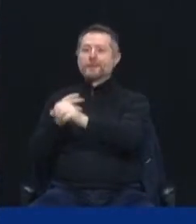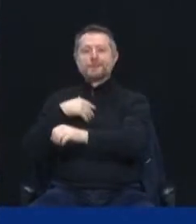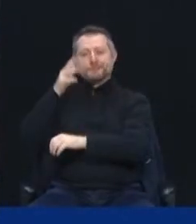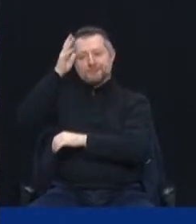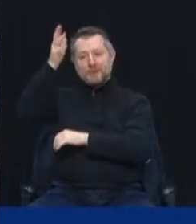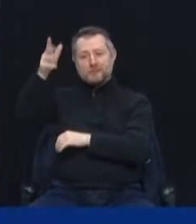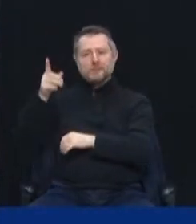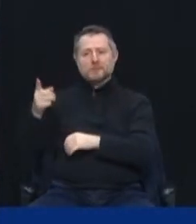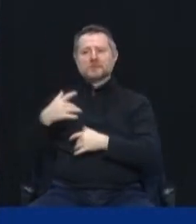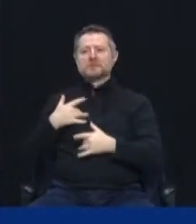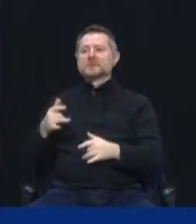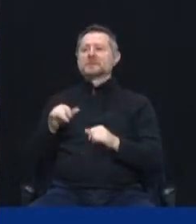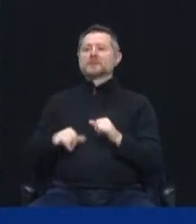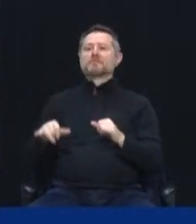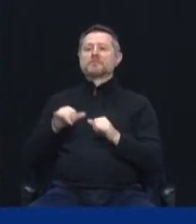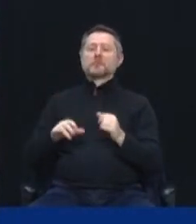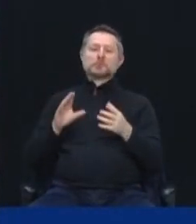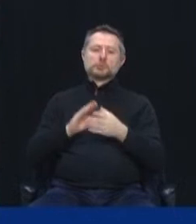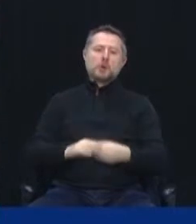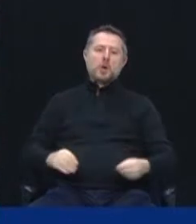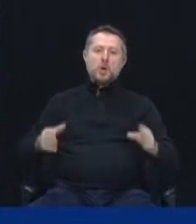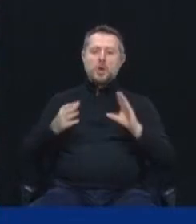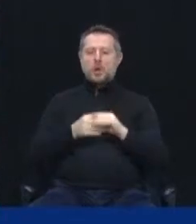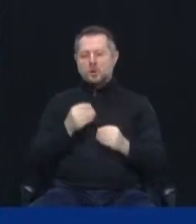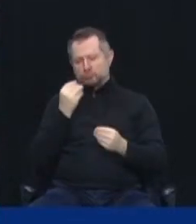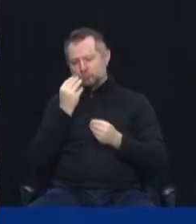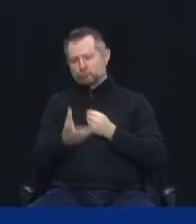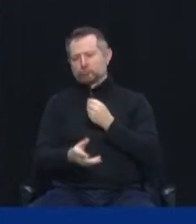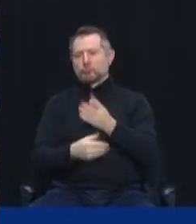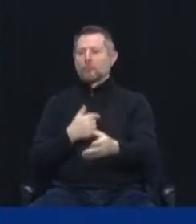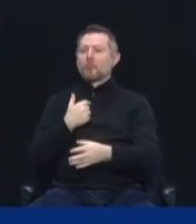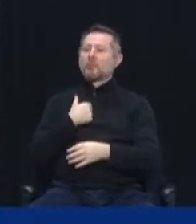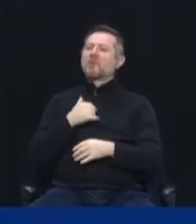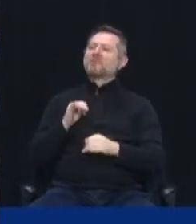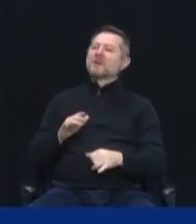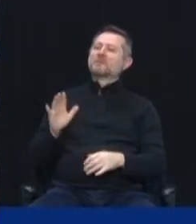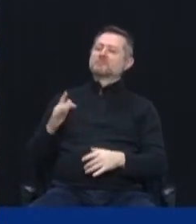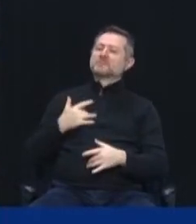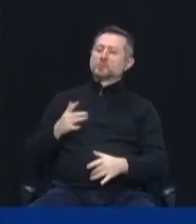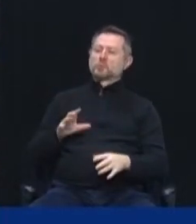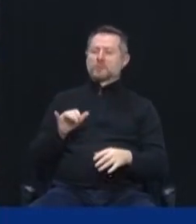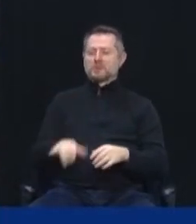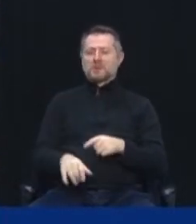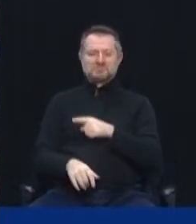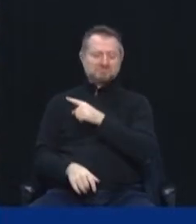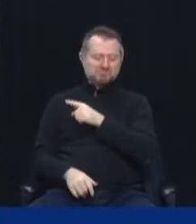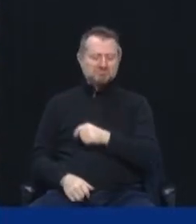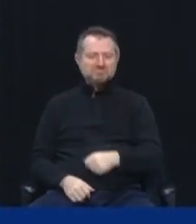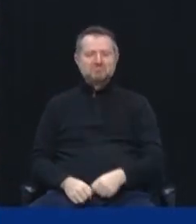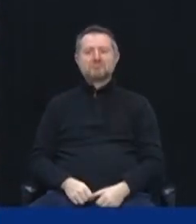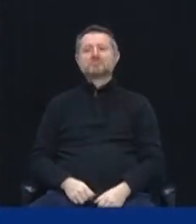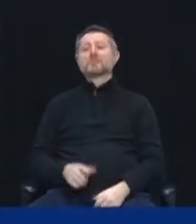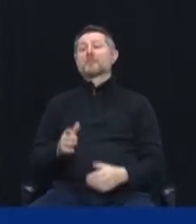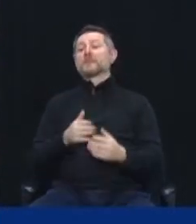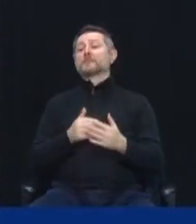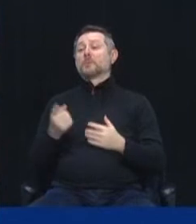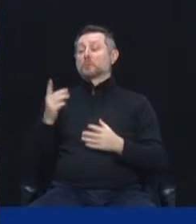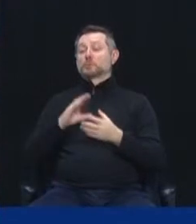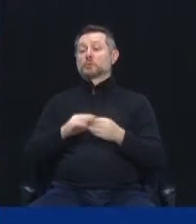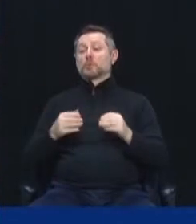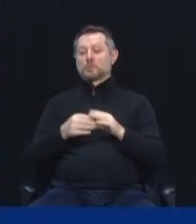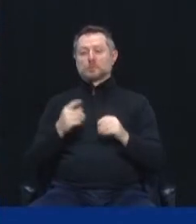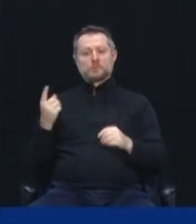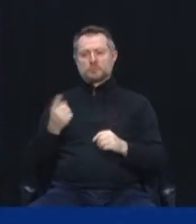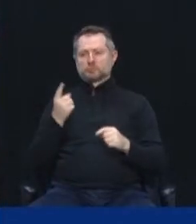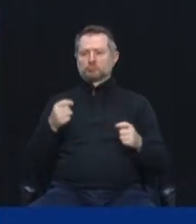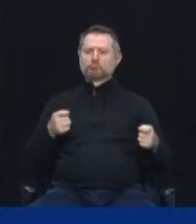story repeatedly, which is what tends to happen. But he told the story about running the store during